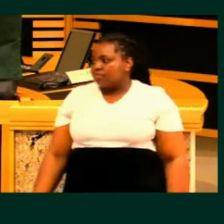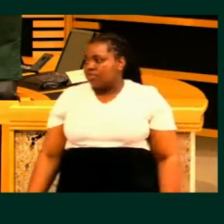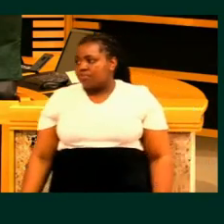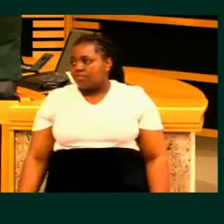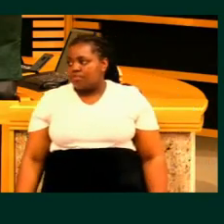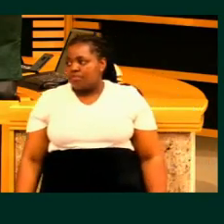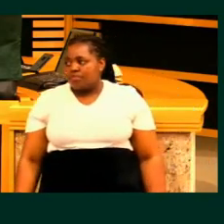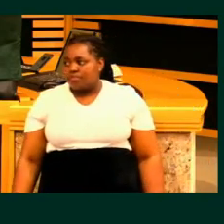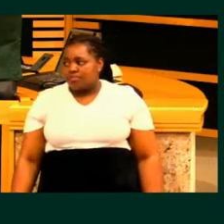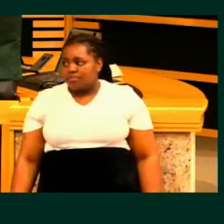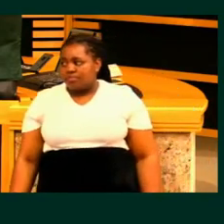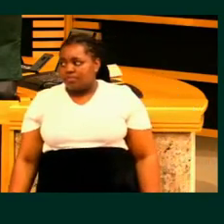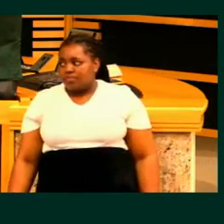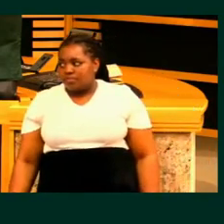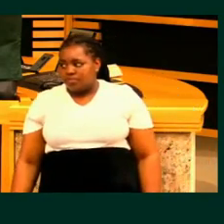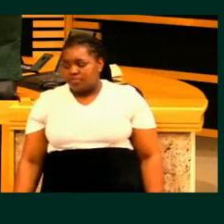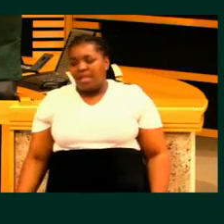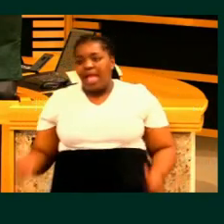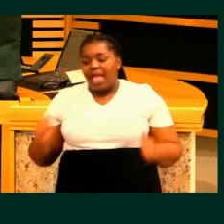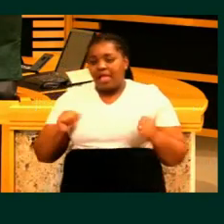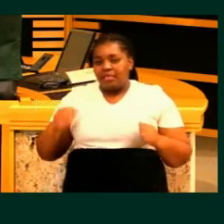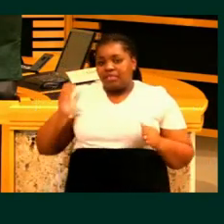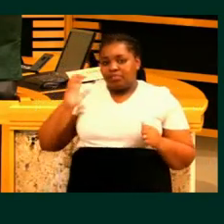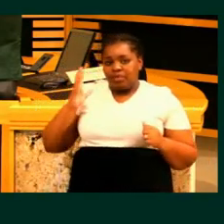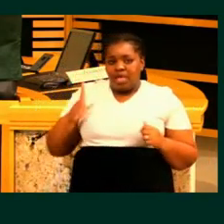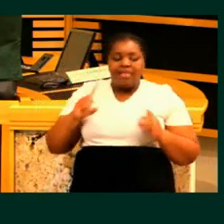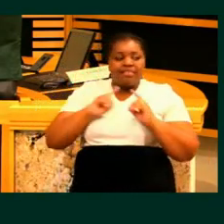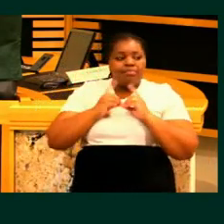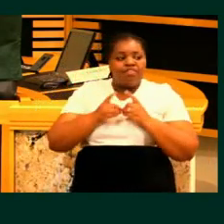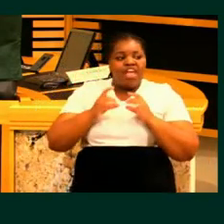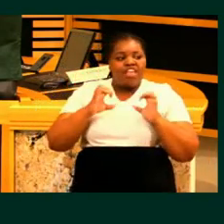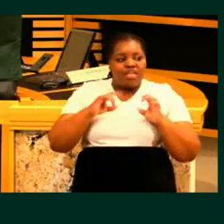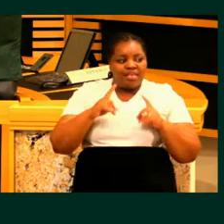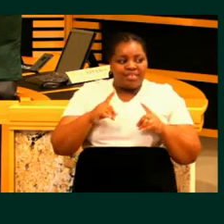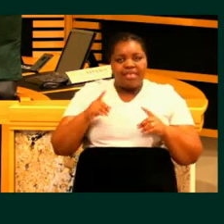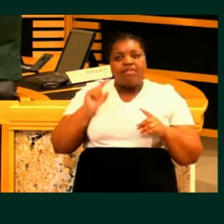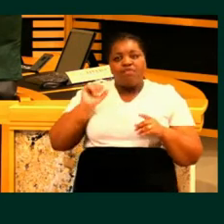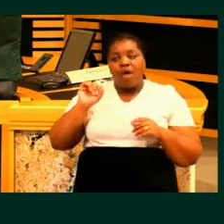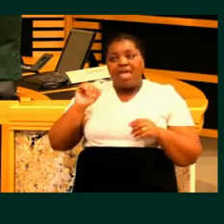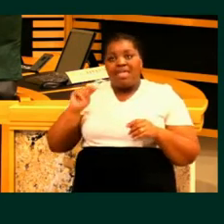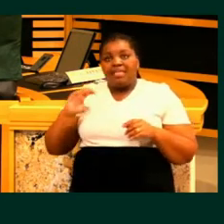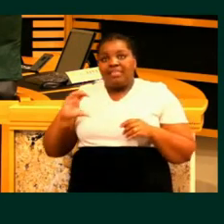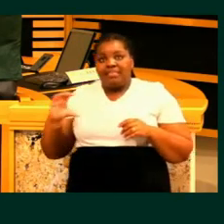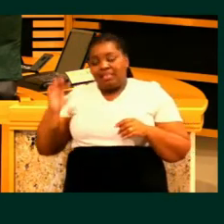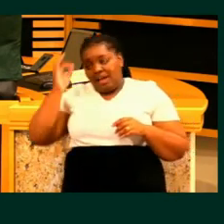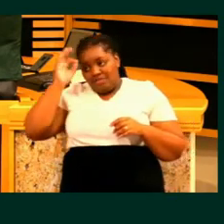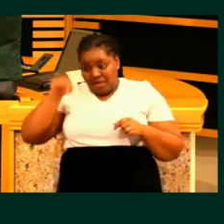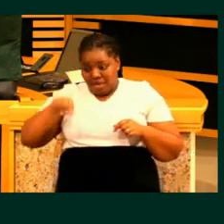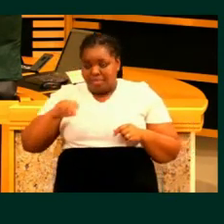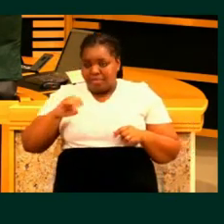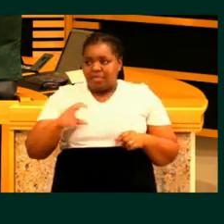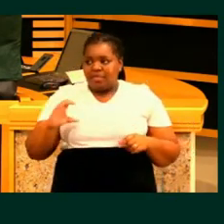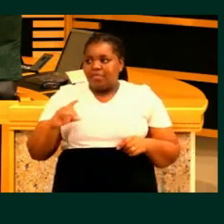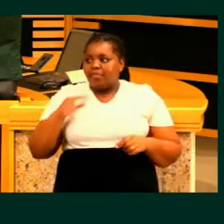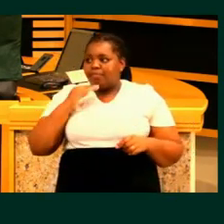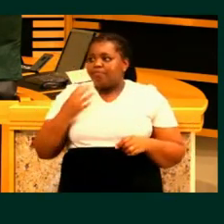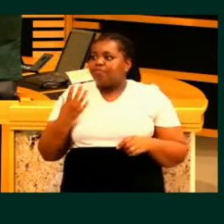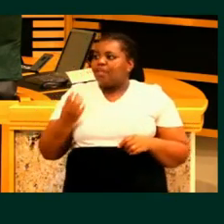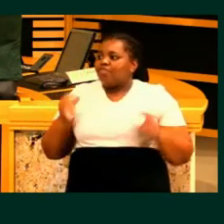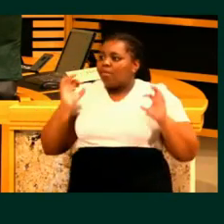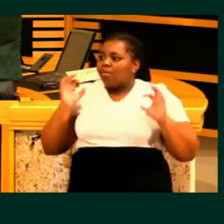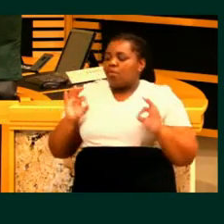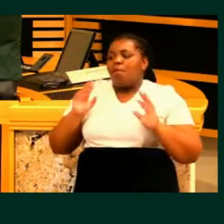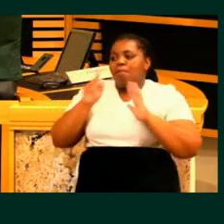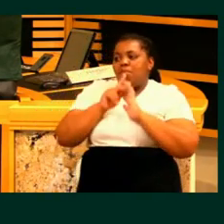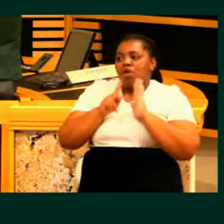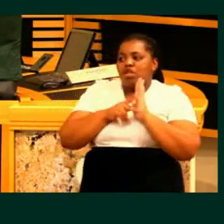inescapable acting speaker the demand of Education under the in government in the Eastern Cape has a comprehensive policy on school